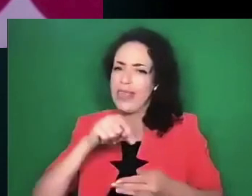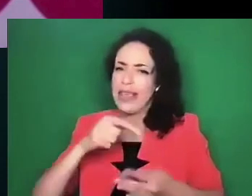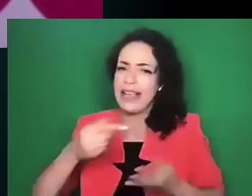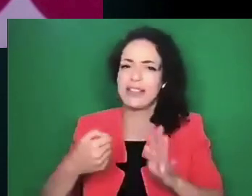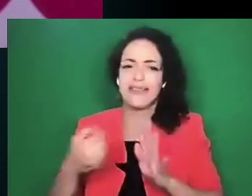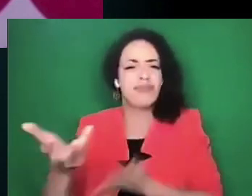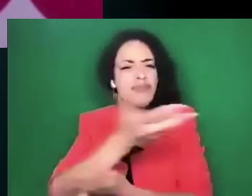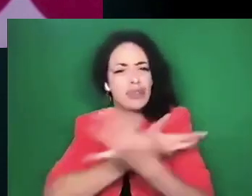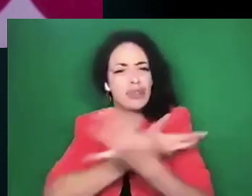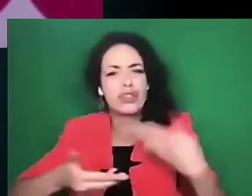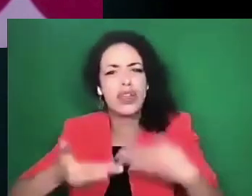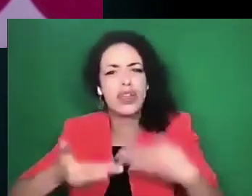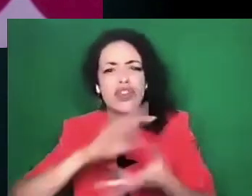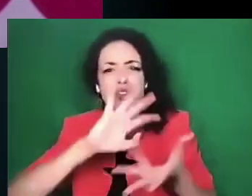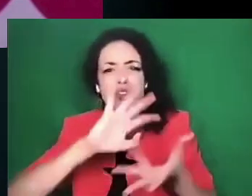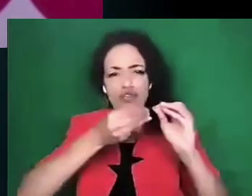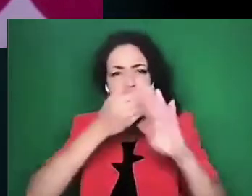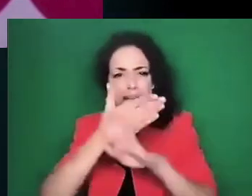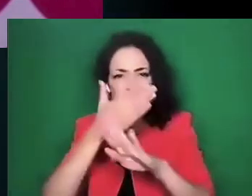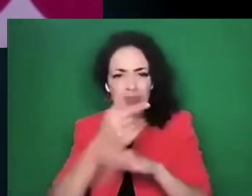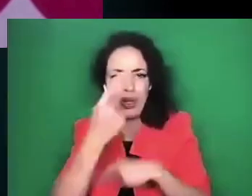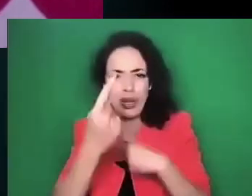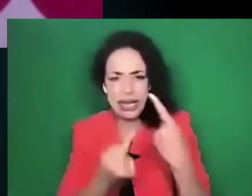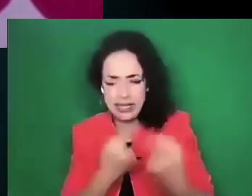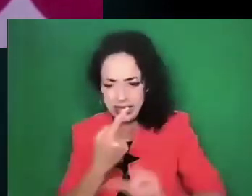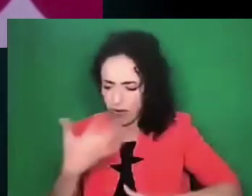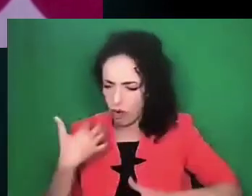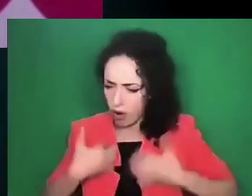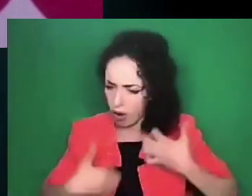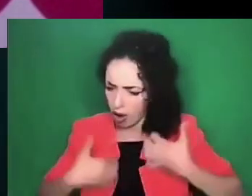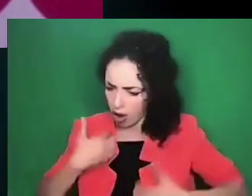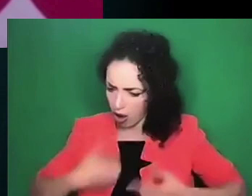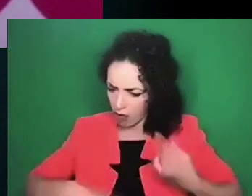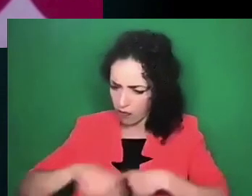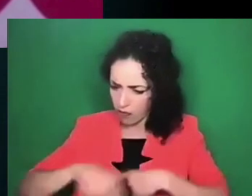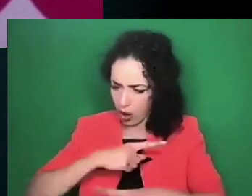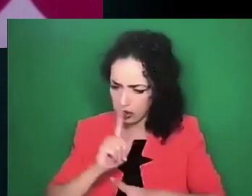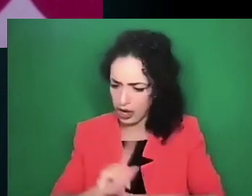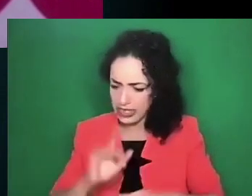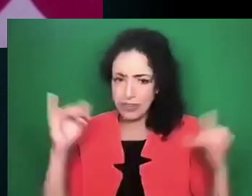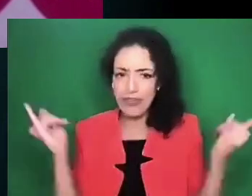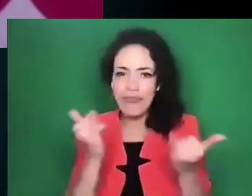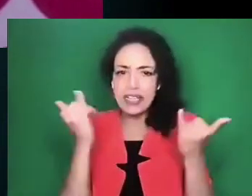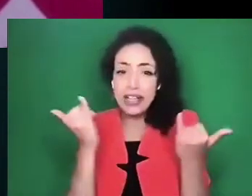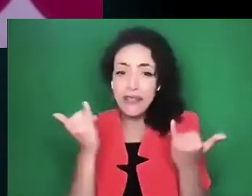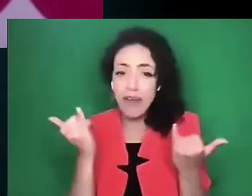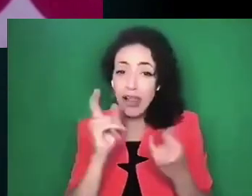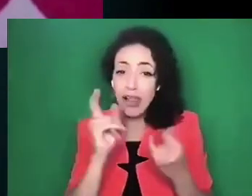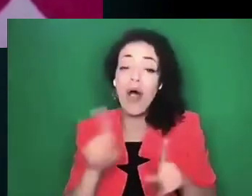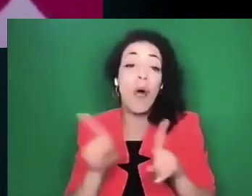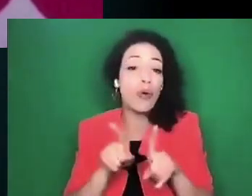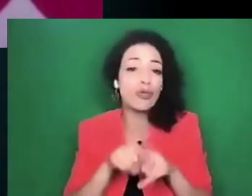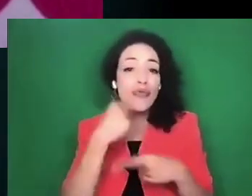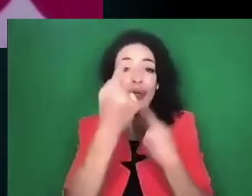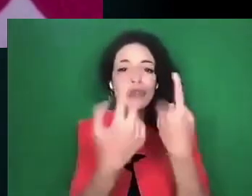so fascinating for us as a festival, and I hope for you as an audience. So thank you very, very much,